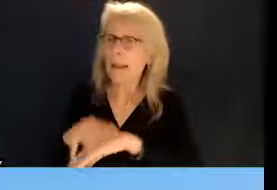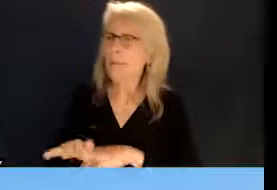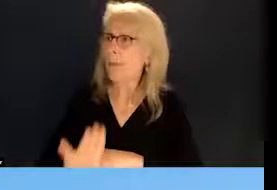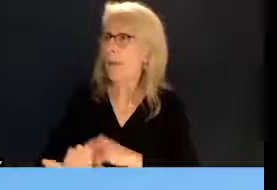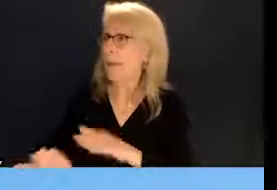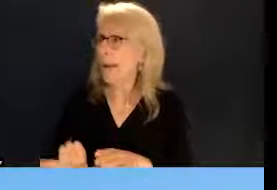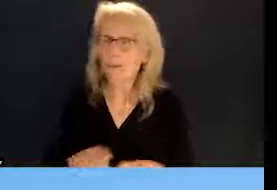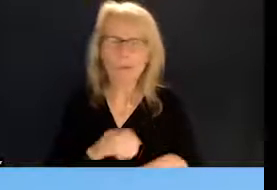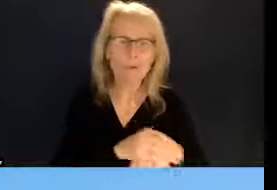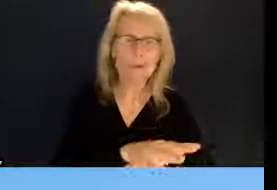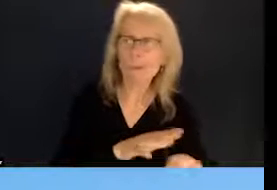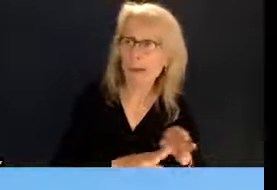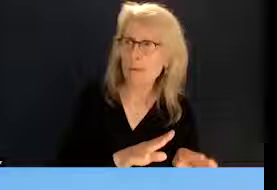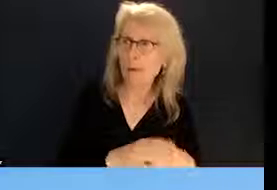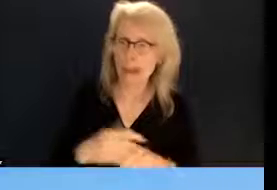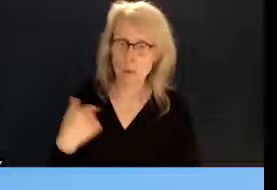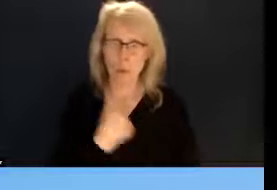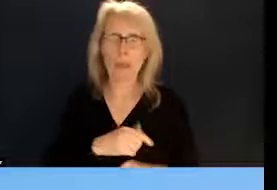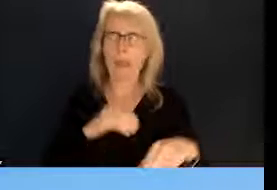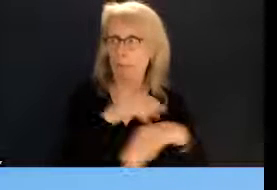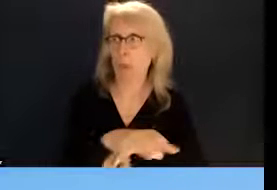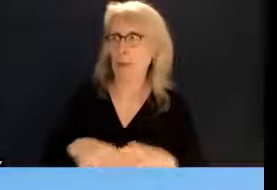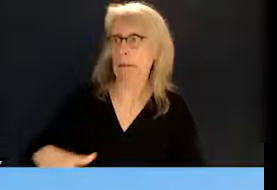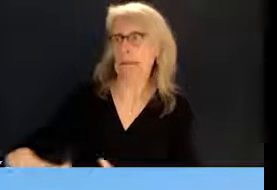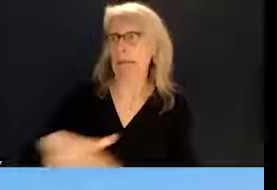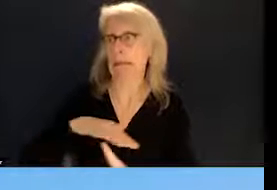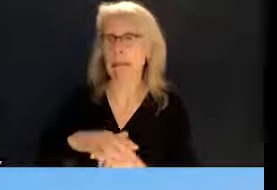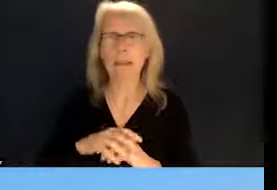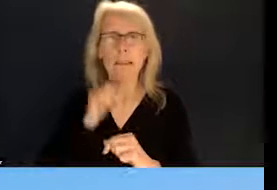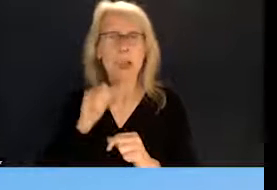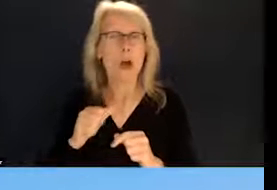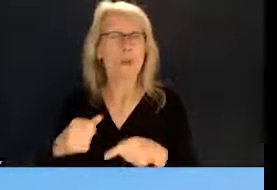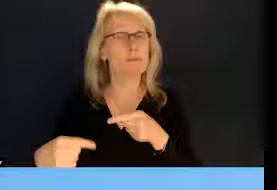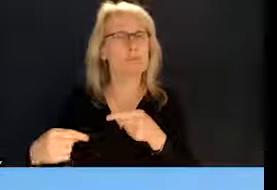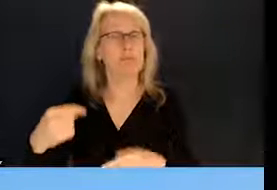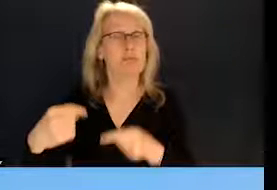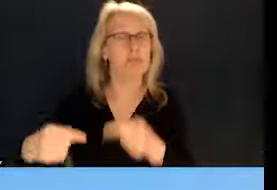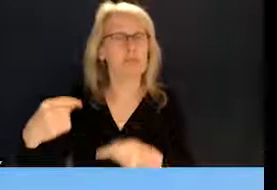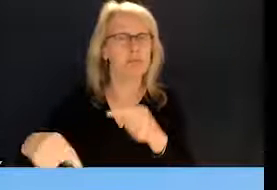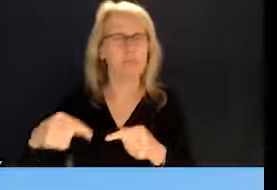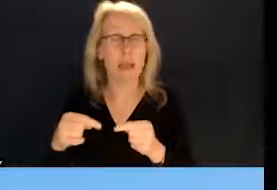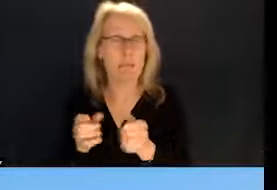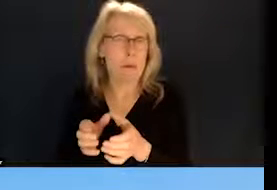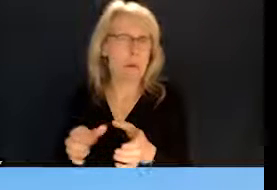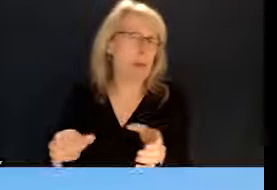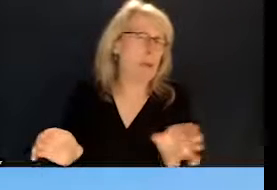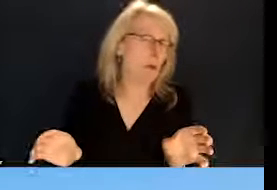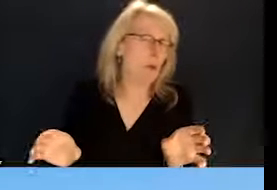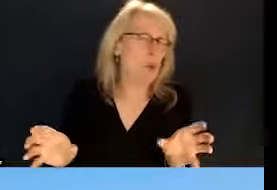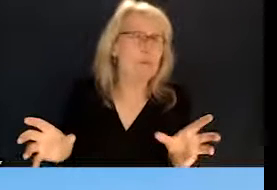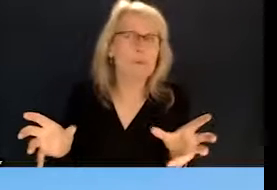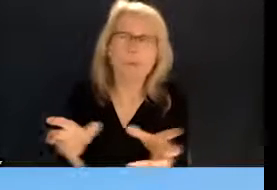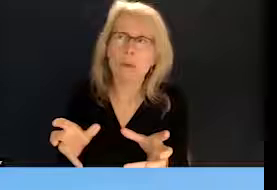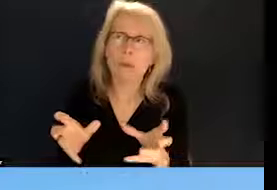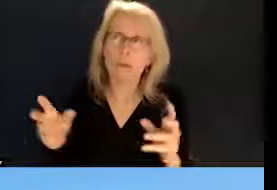we influence the environment? So rather than kind of keep community members at arm's length, actually engage with them as